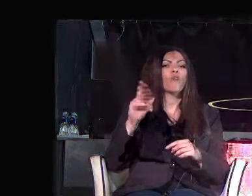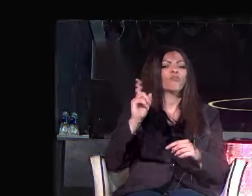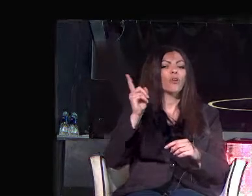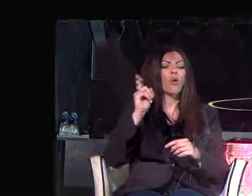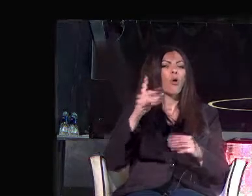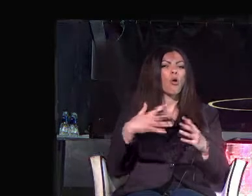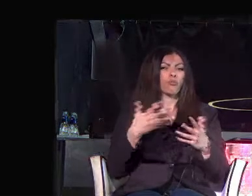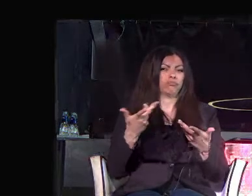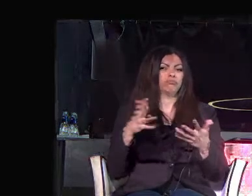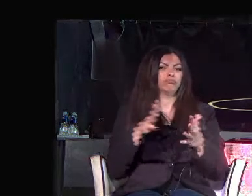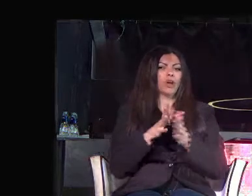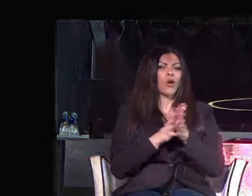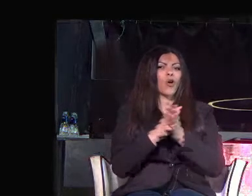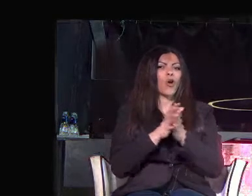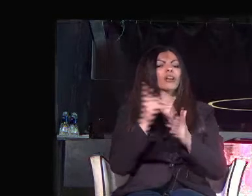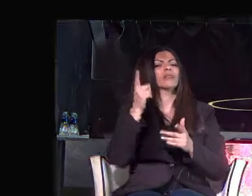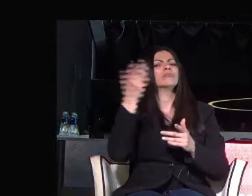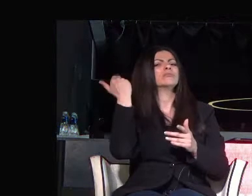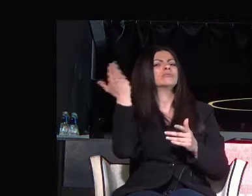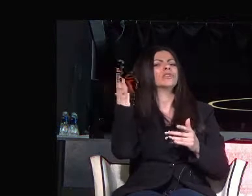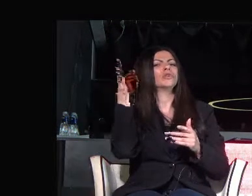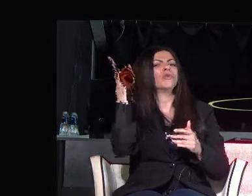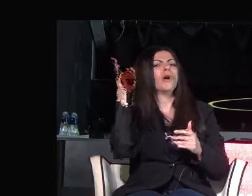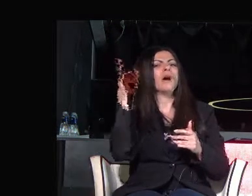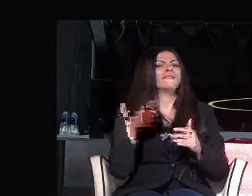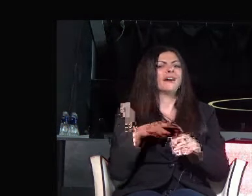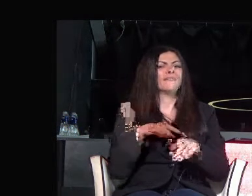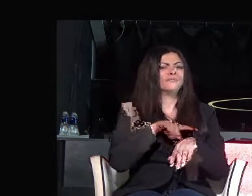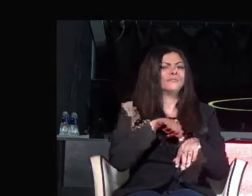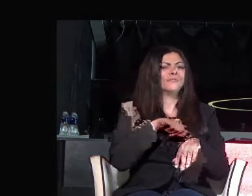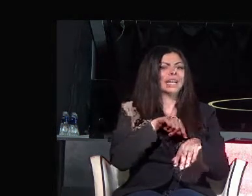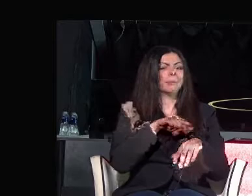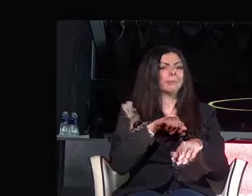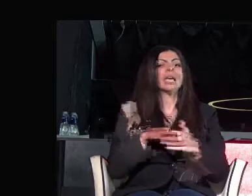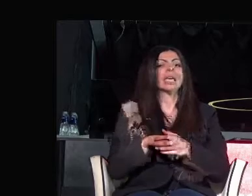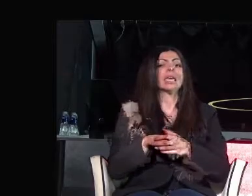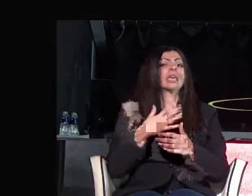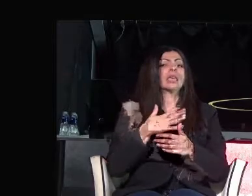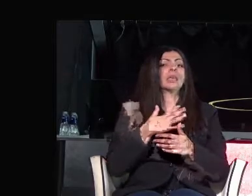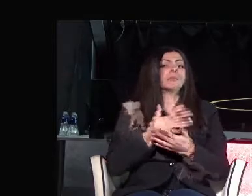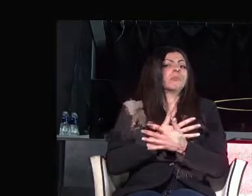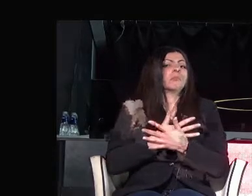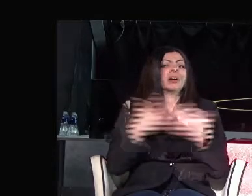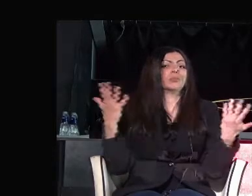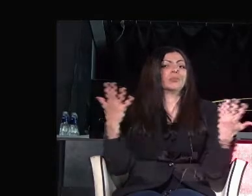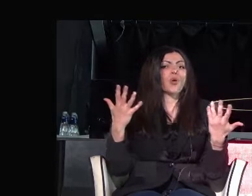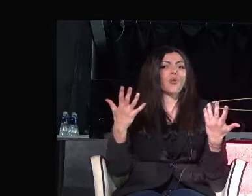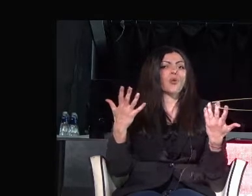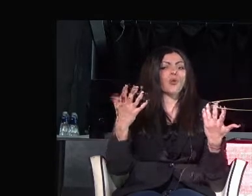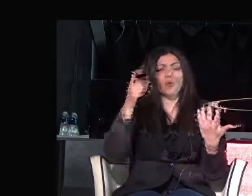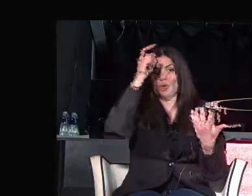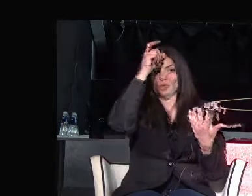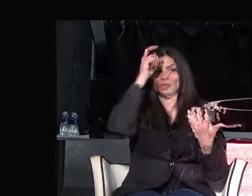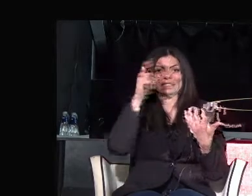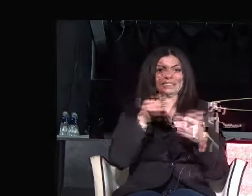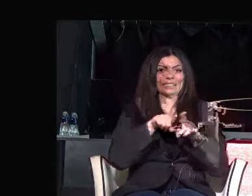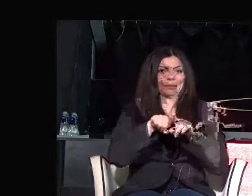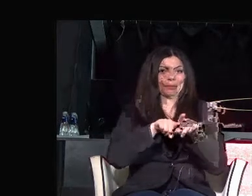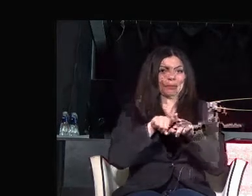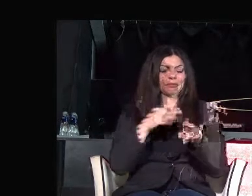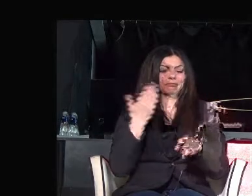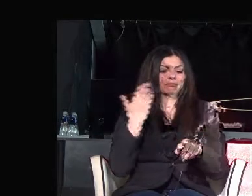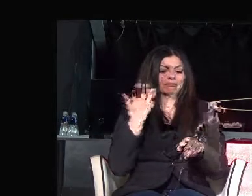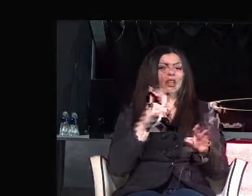the Council for Reconciliation between Bulgarian and Turks in 1989. And he has written